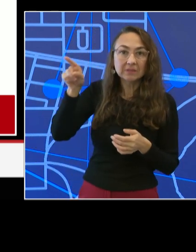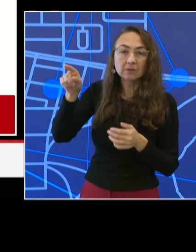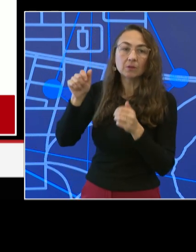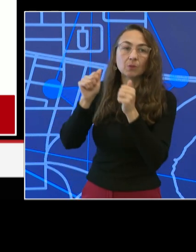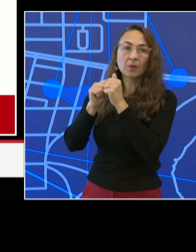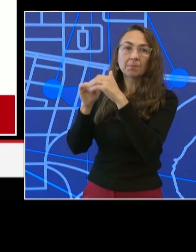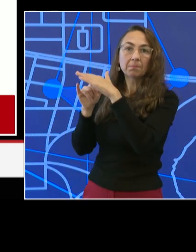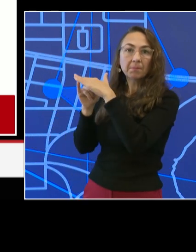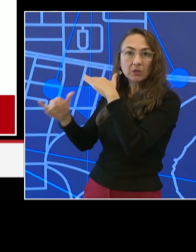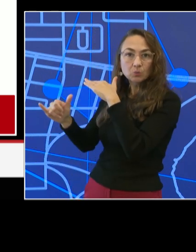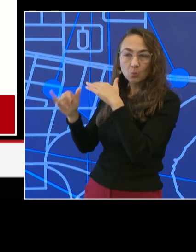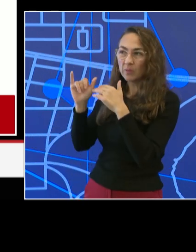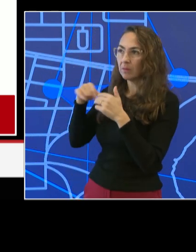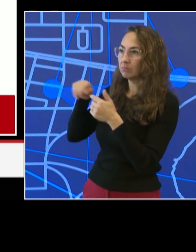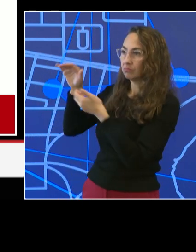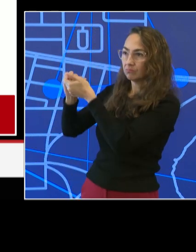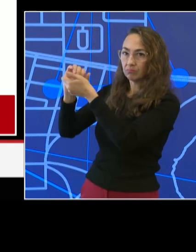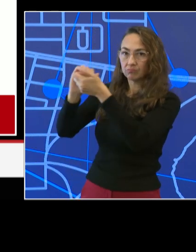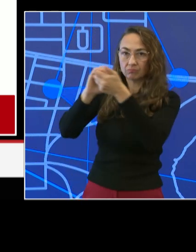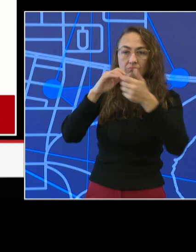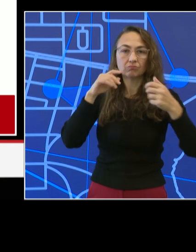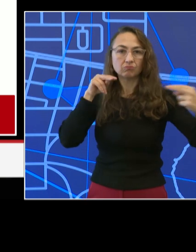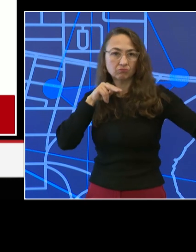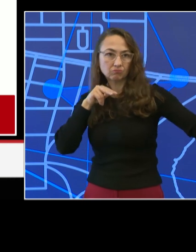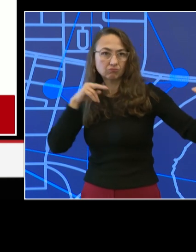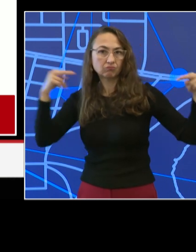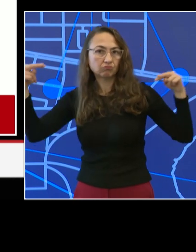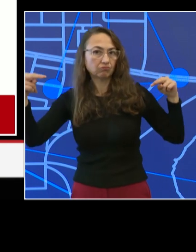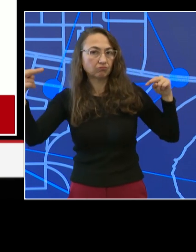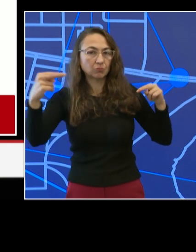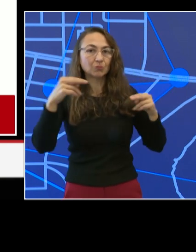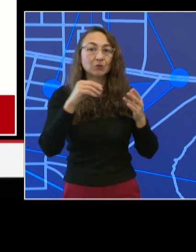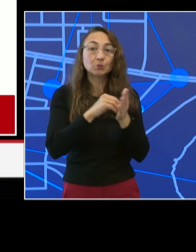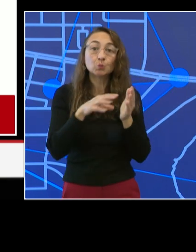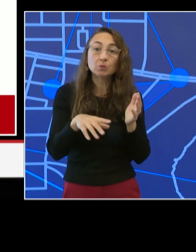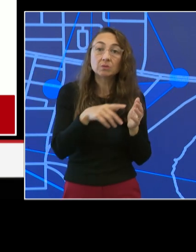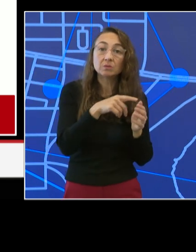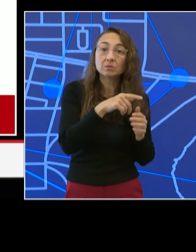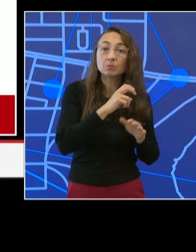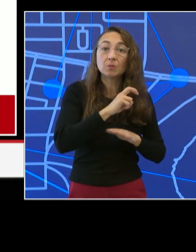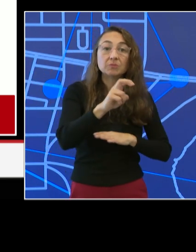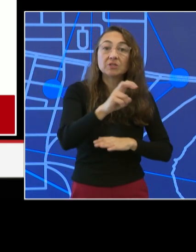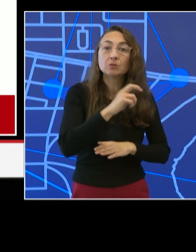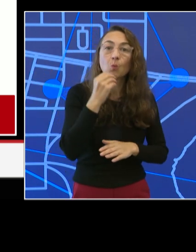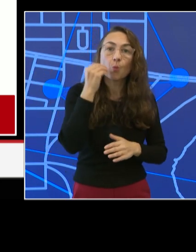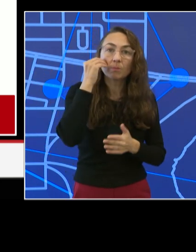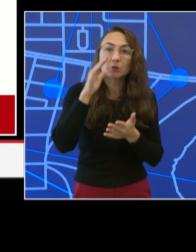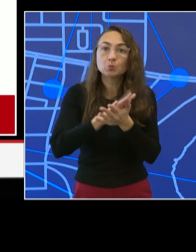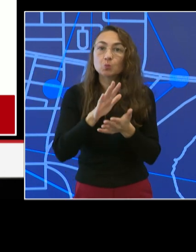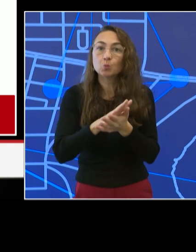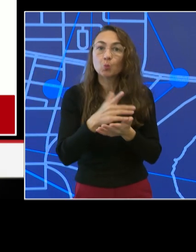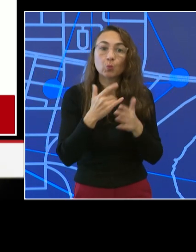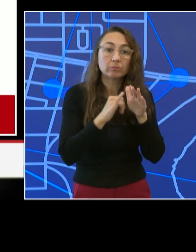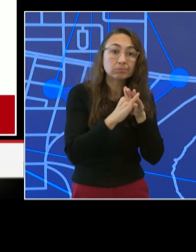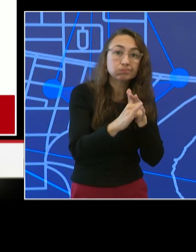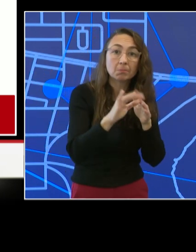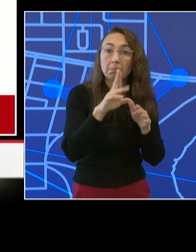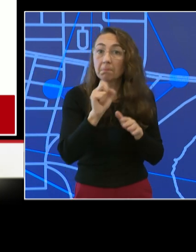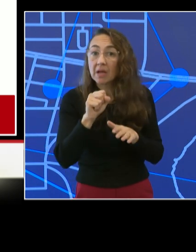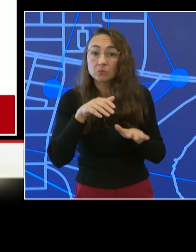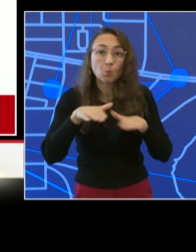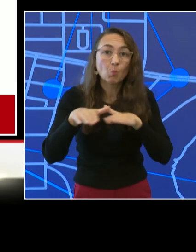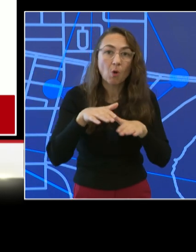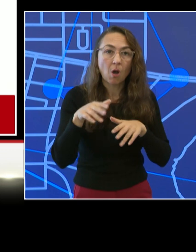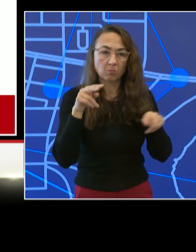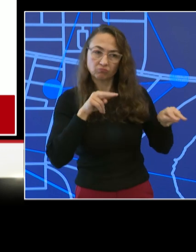us make sure our kids are getting to and from school safely, and also helping us to address the issues that might be happening in school and out that are driving